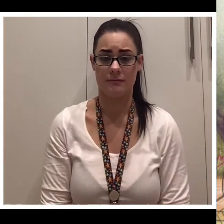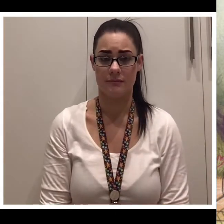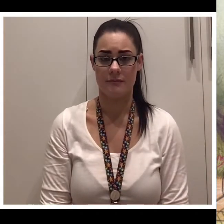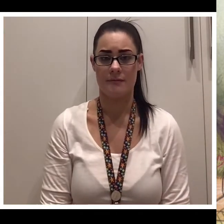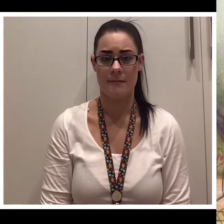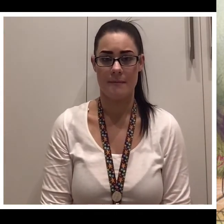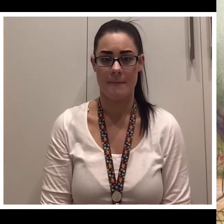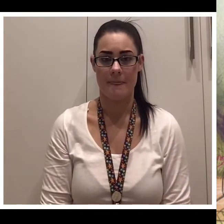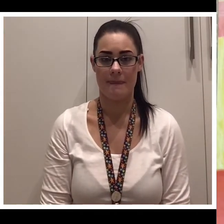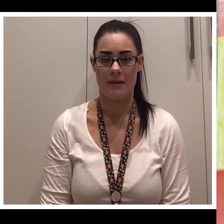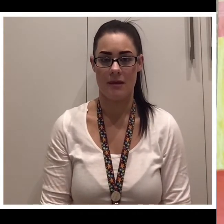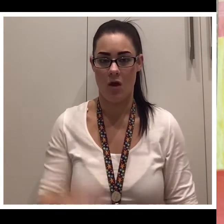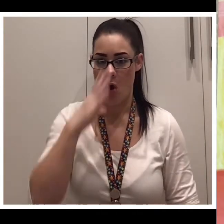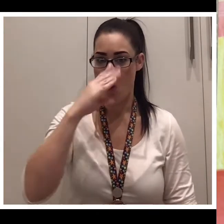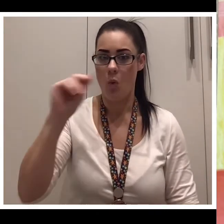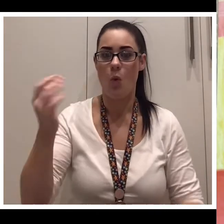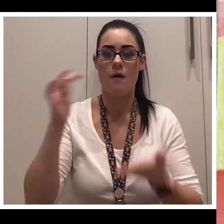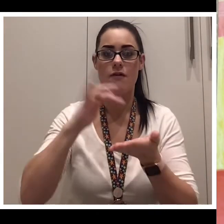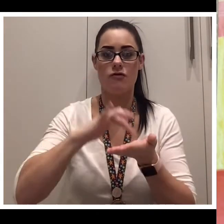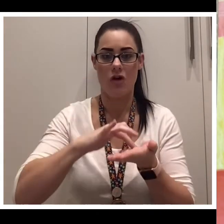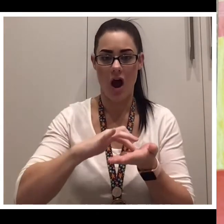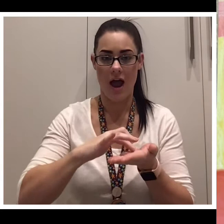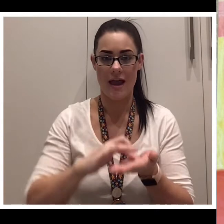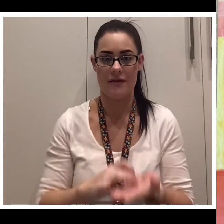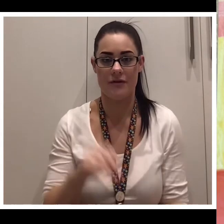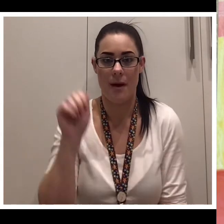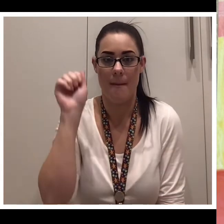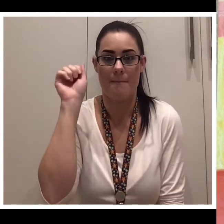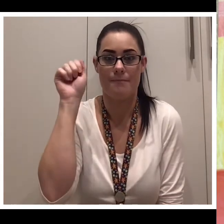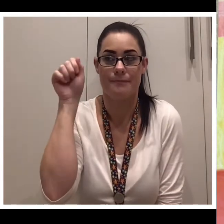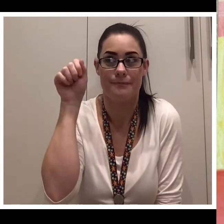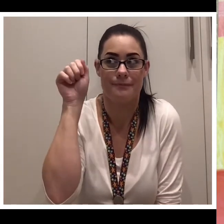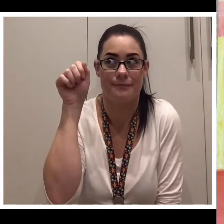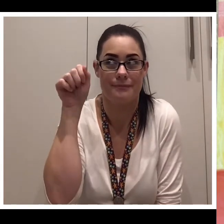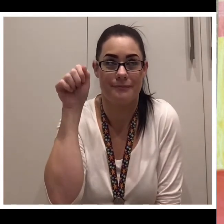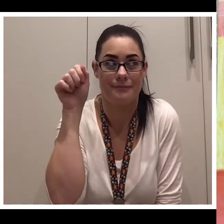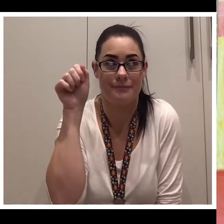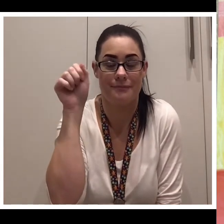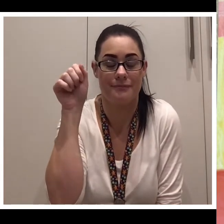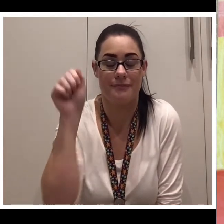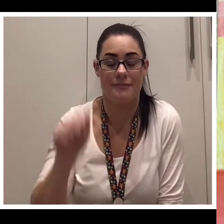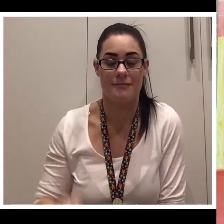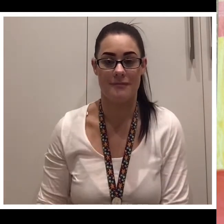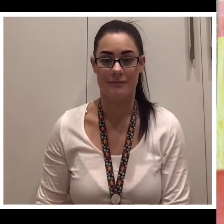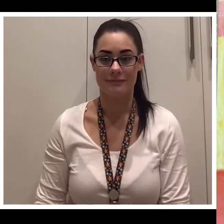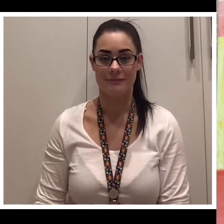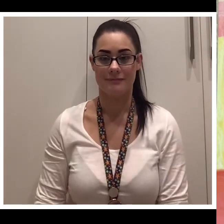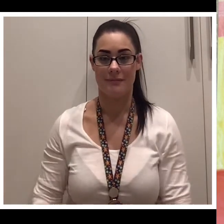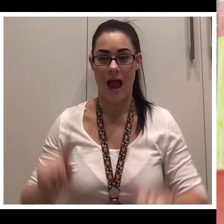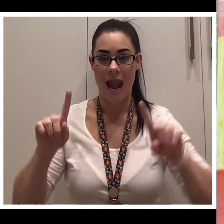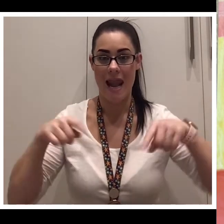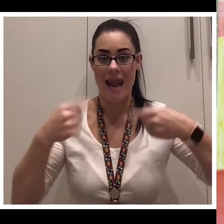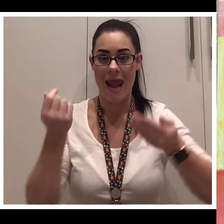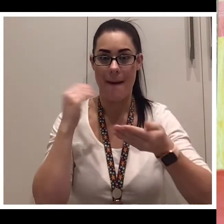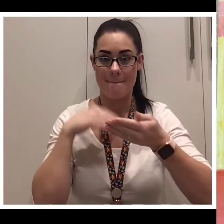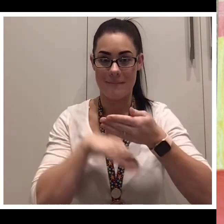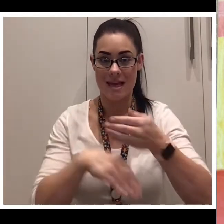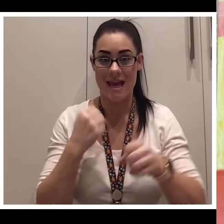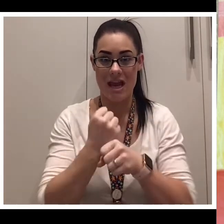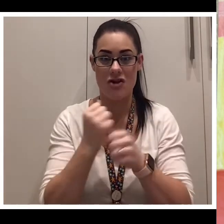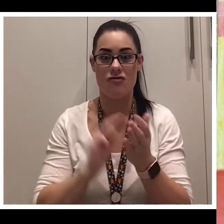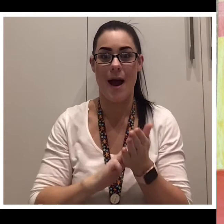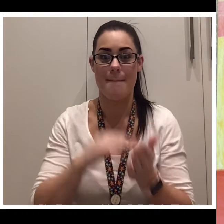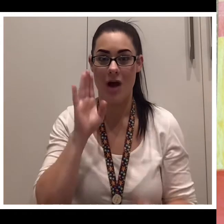When he arrived, the wolf knocked softly on the door. "Let me in, Grandma," he